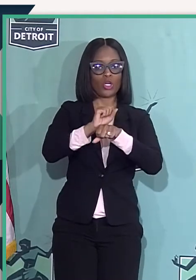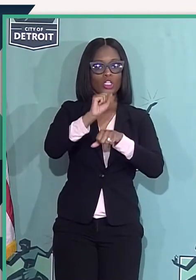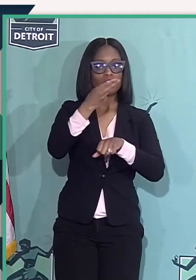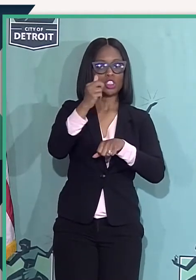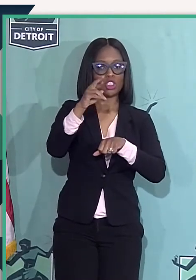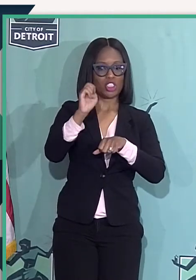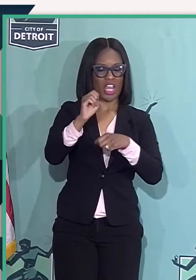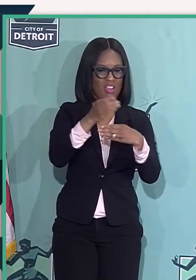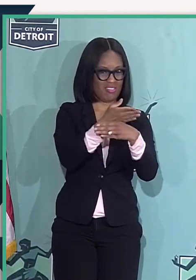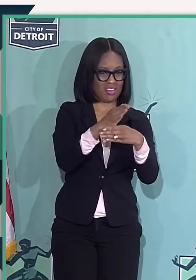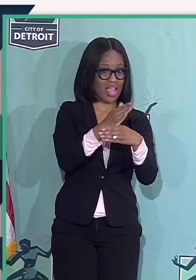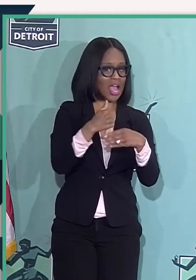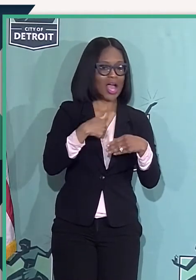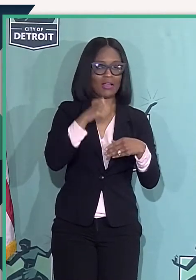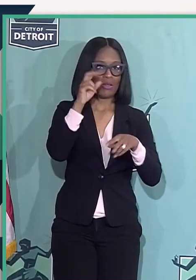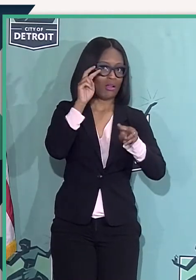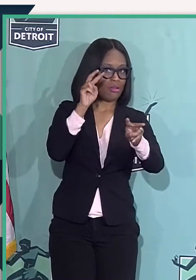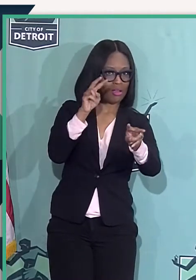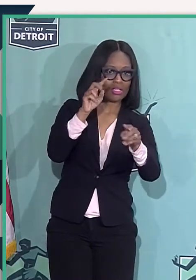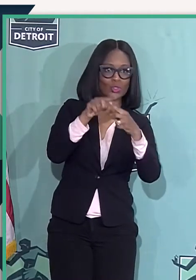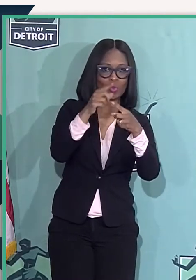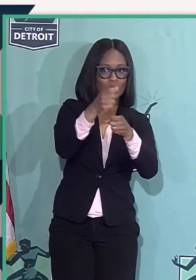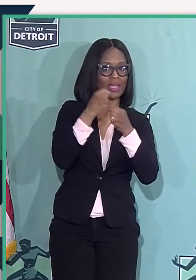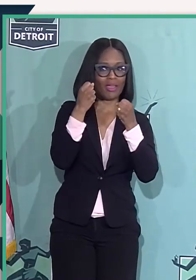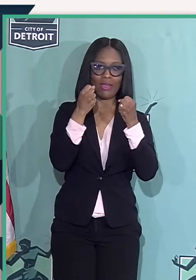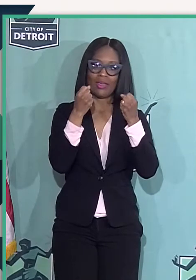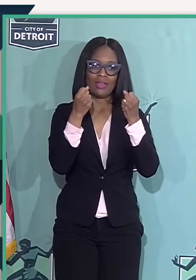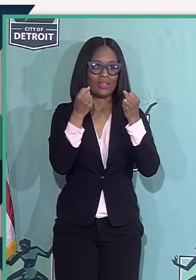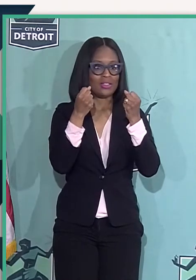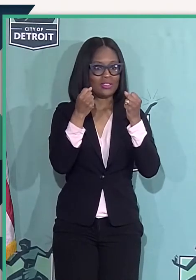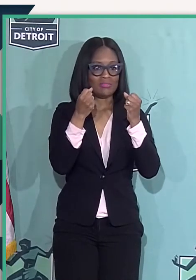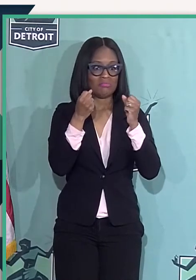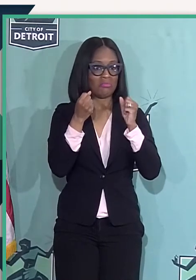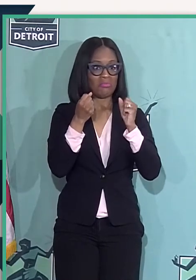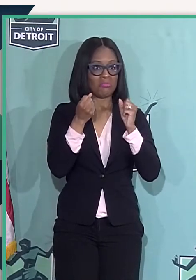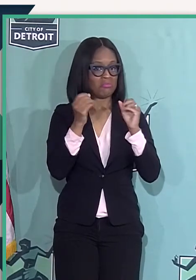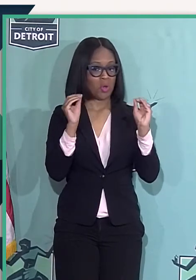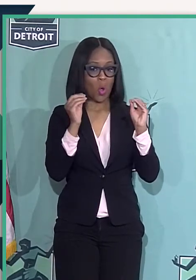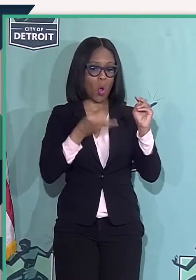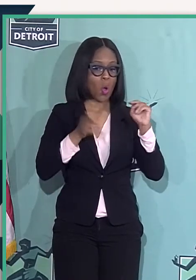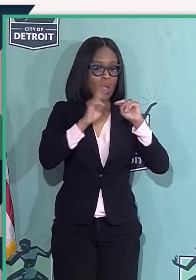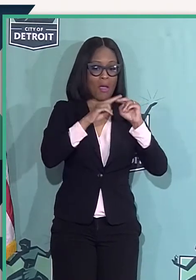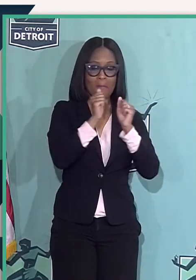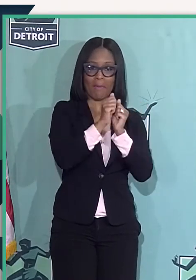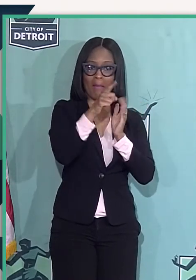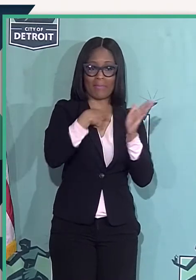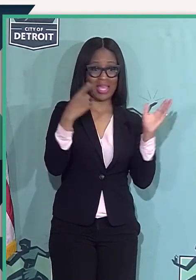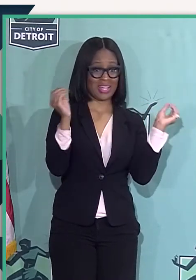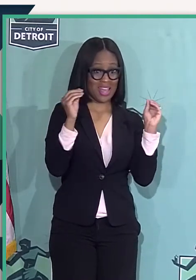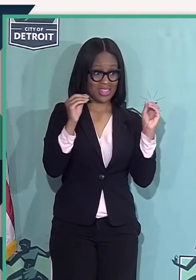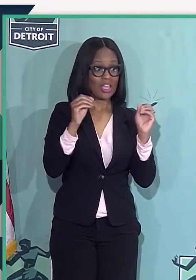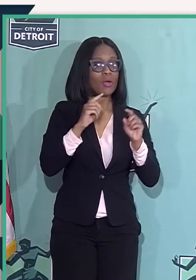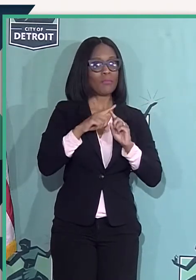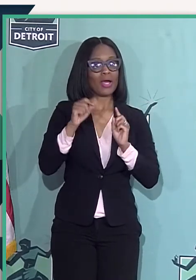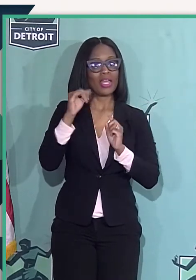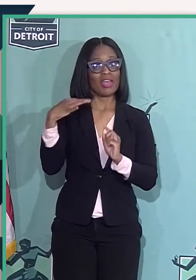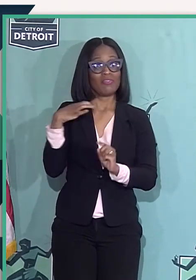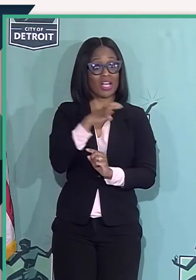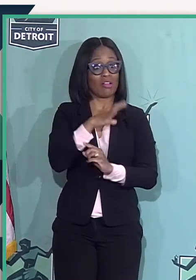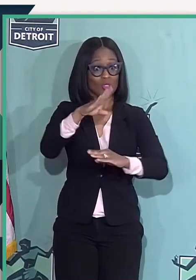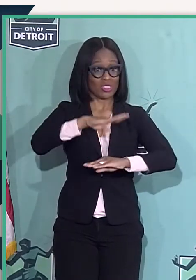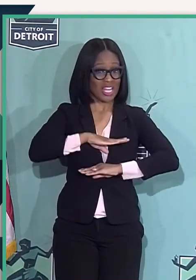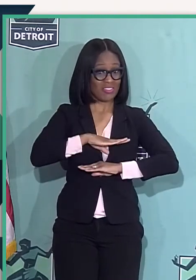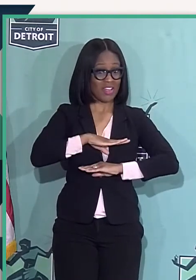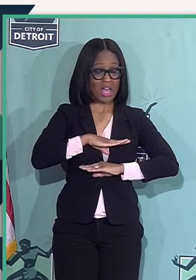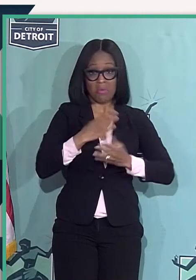Right. I don't look forward to getting any increases in my pay, none of that. To speak to whether or not the council is satisfied,